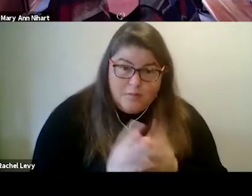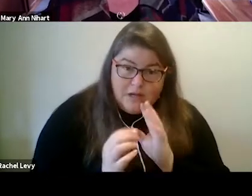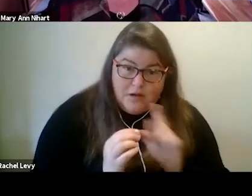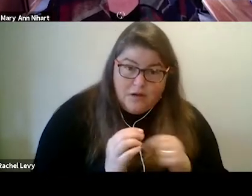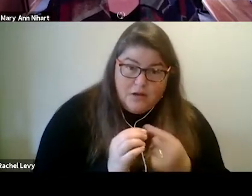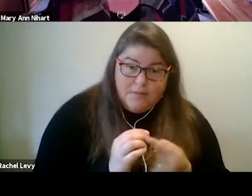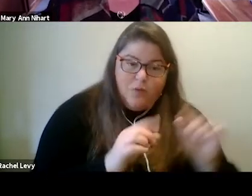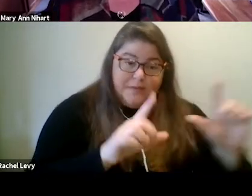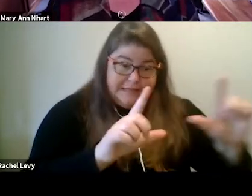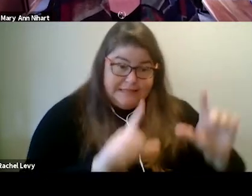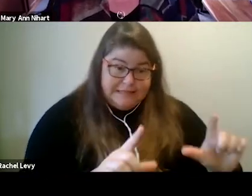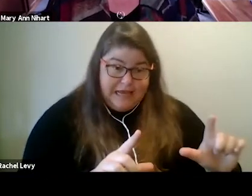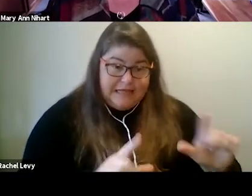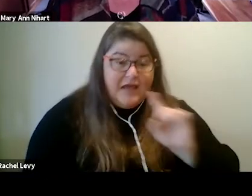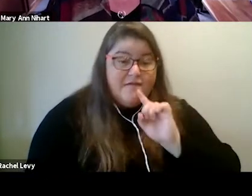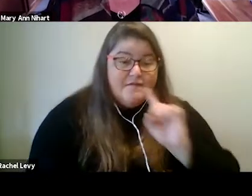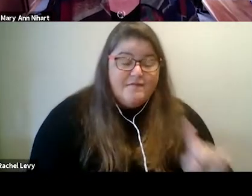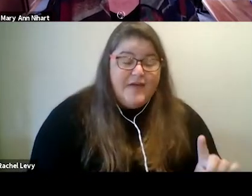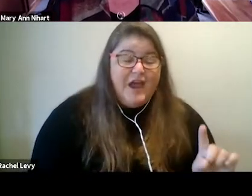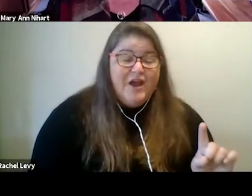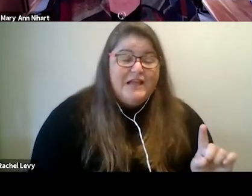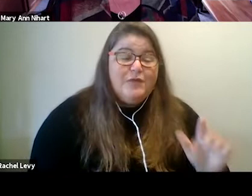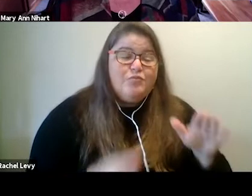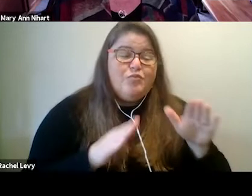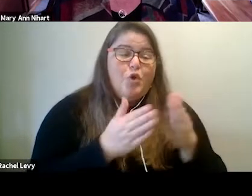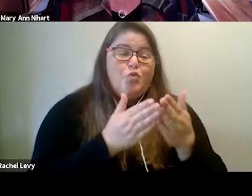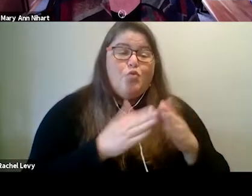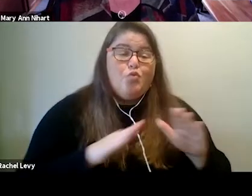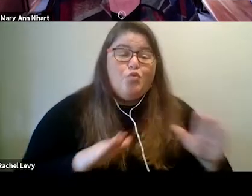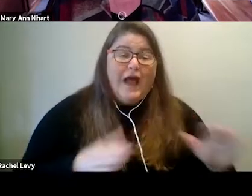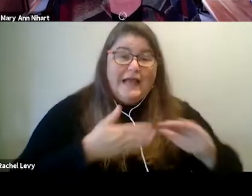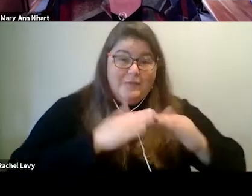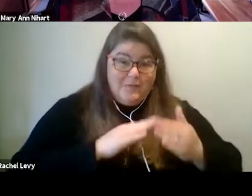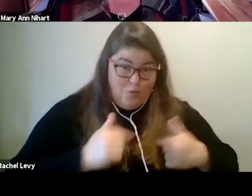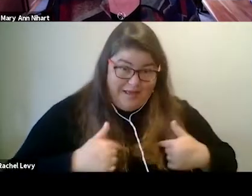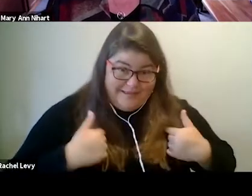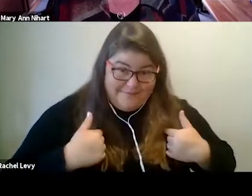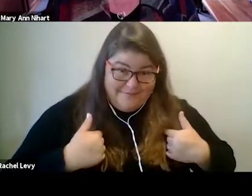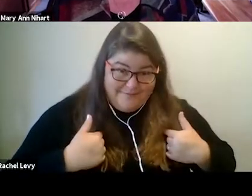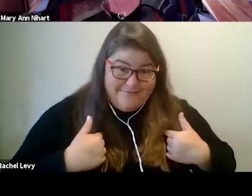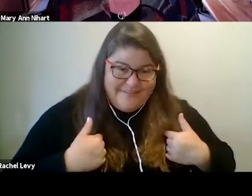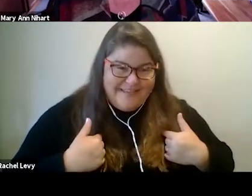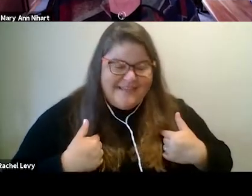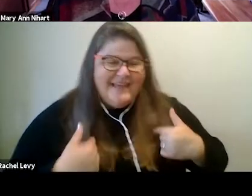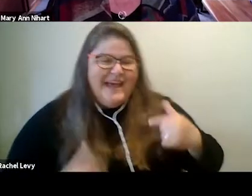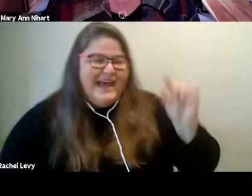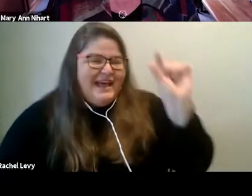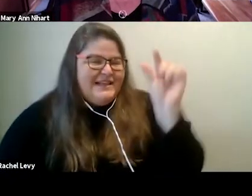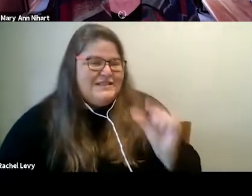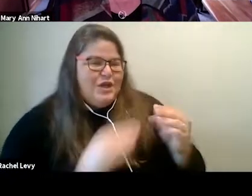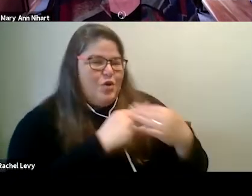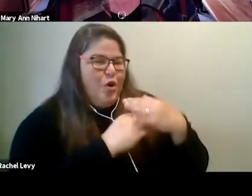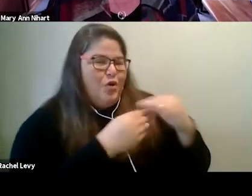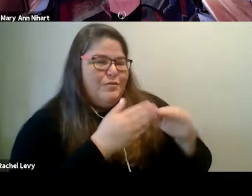next slide, please, a very sleepy little community in which I live. It's a coastal community by the name